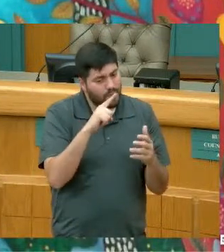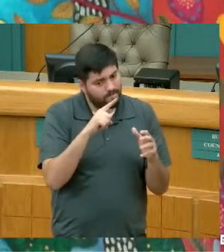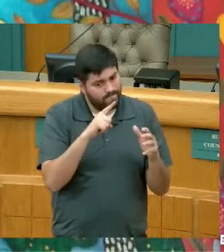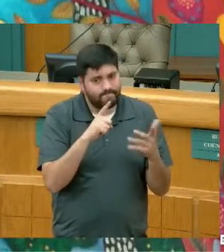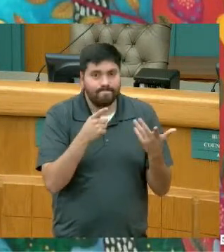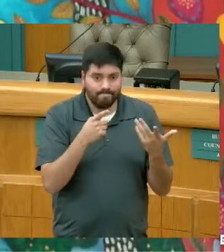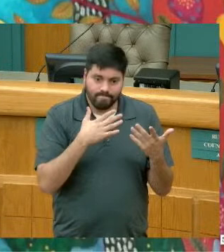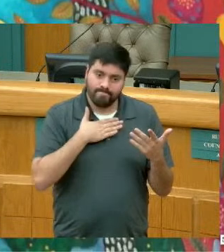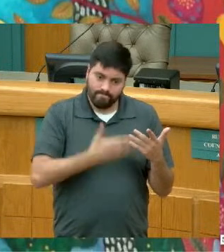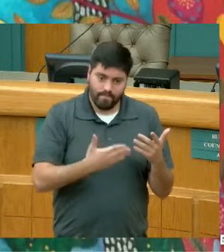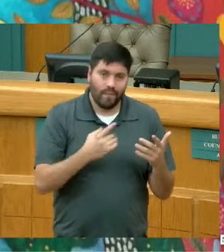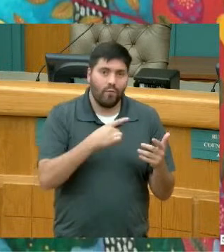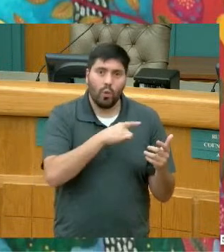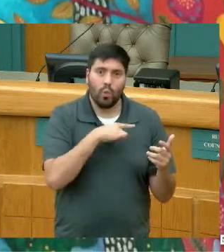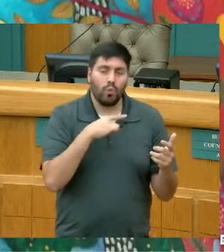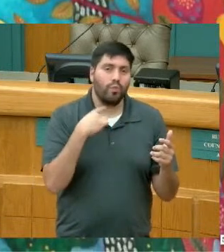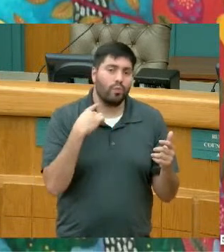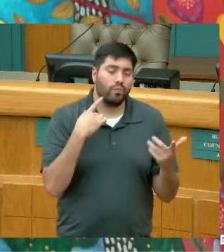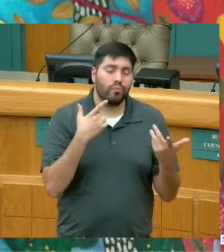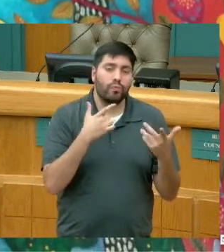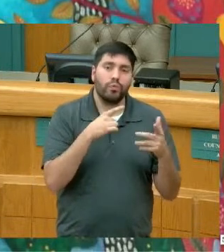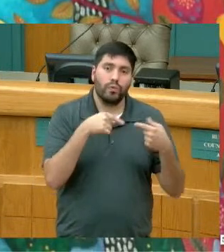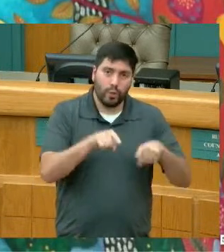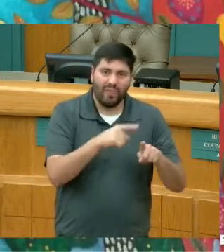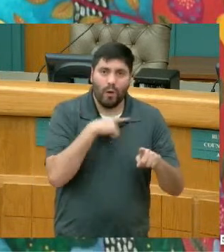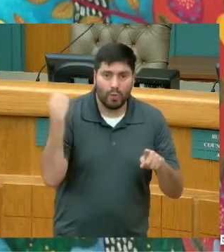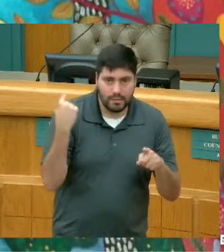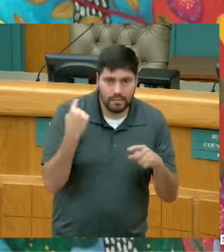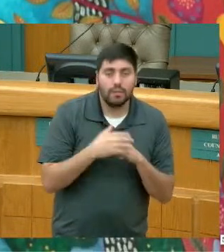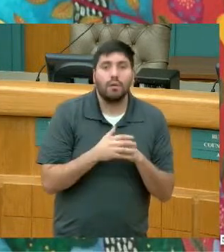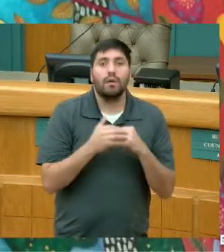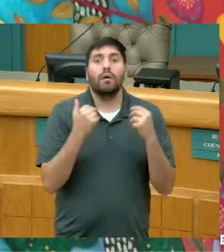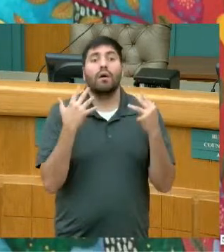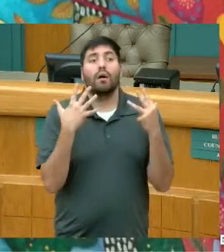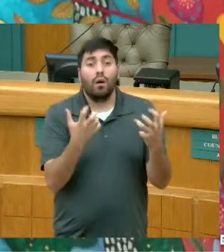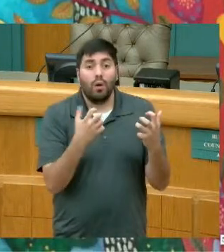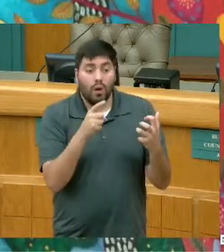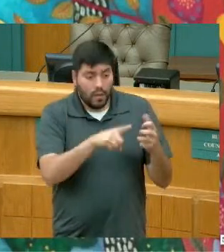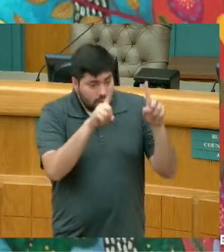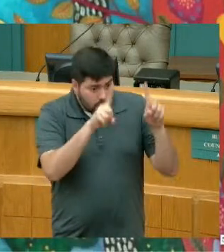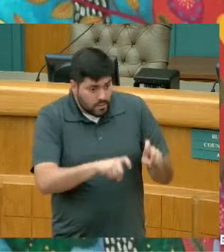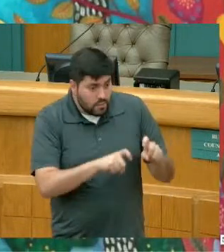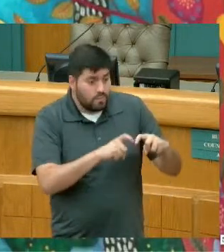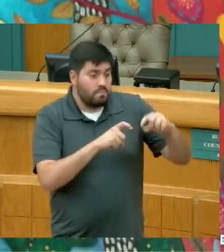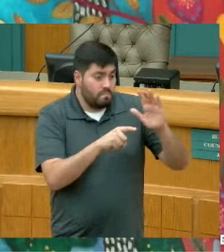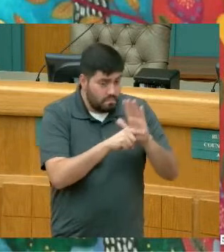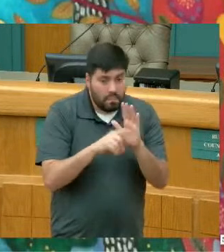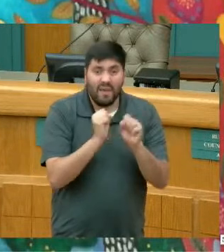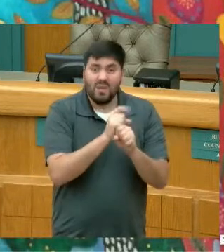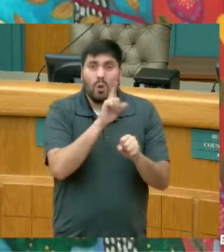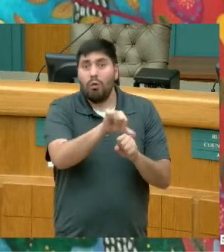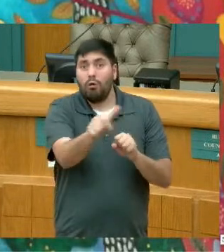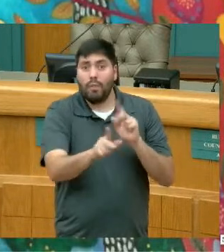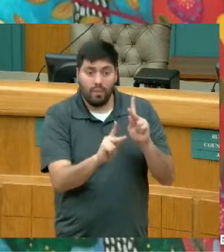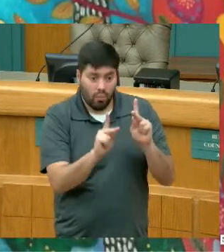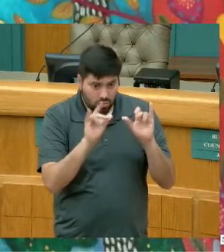way. Thank you for being patient in this quarantine. Thank you for getting tested and making sure that we keep